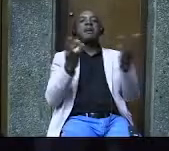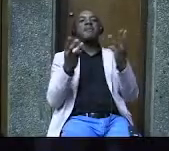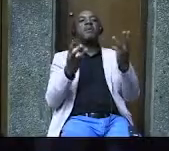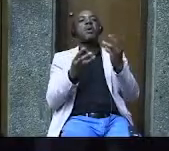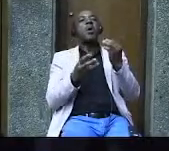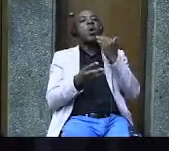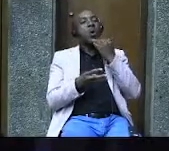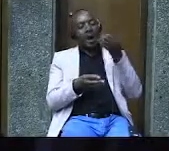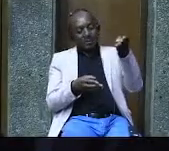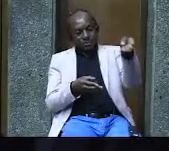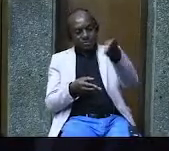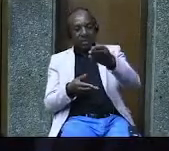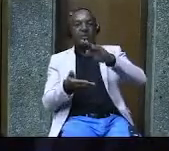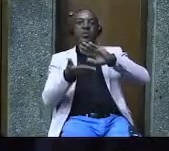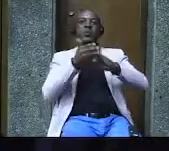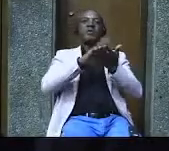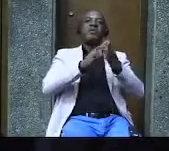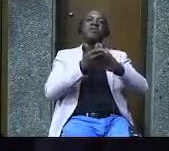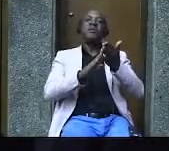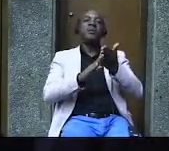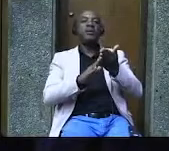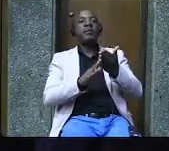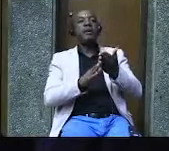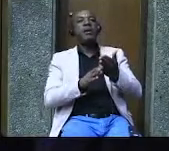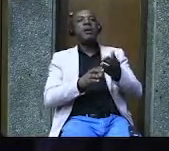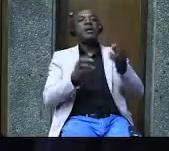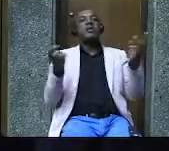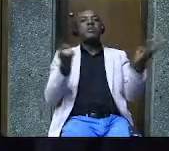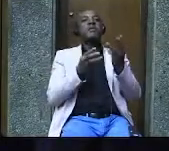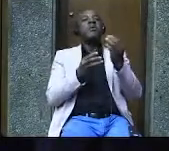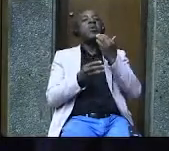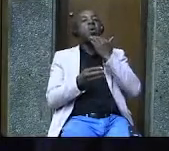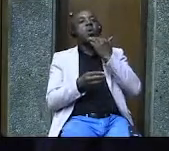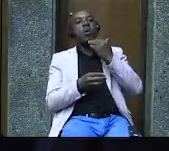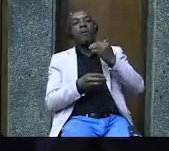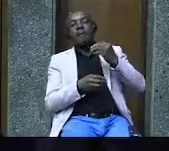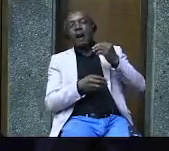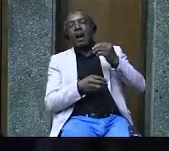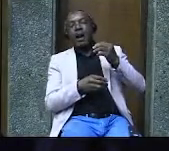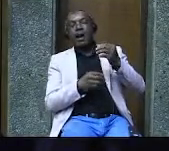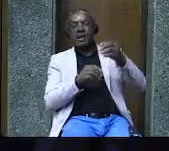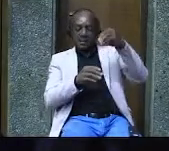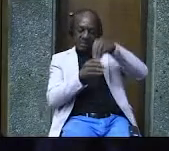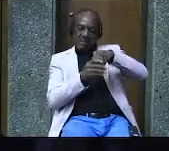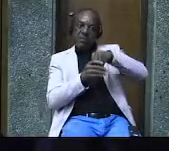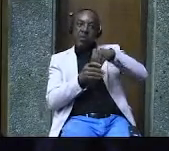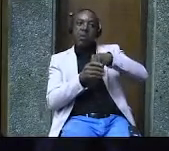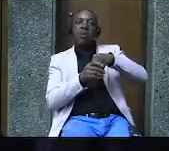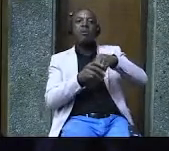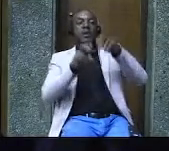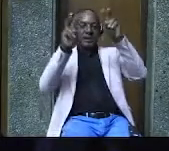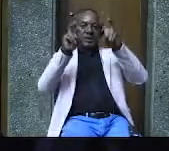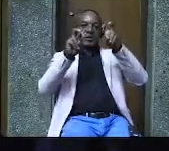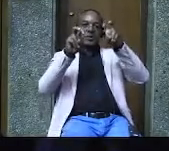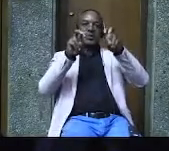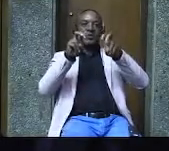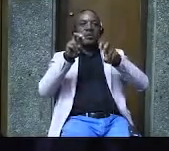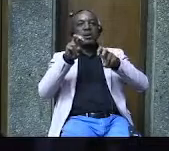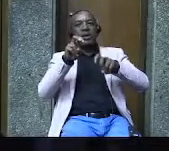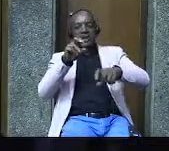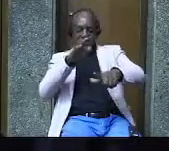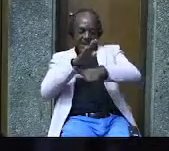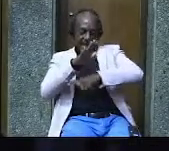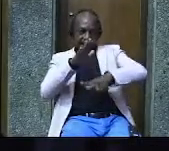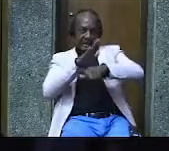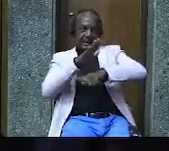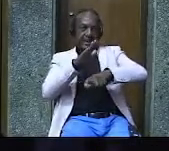ra communities ba already ba sebetsang ka taba tsa timo ha ba sherelwe land eo hore ba gone o